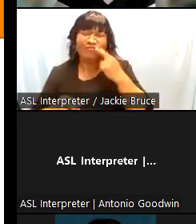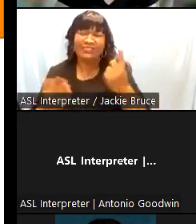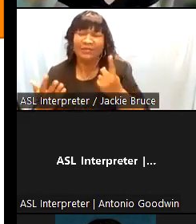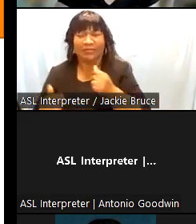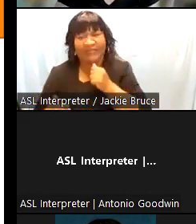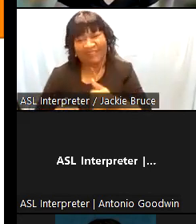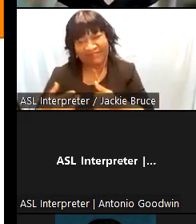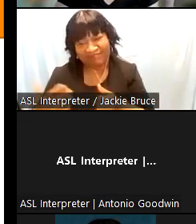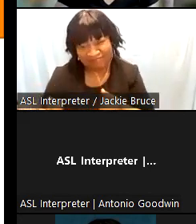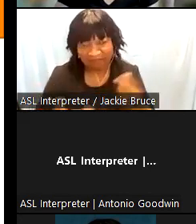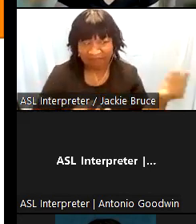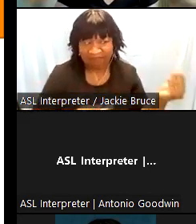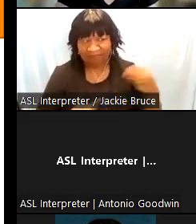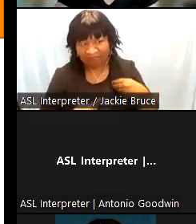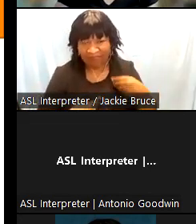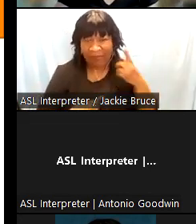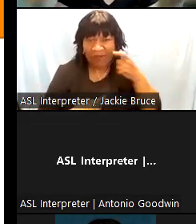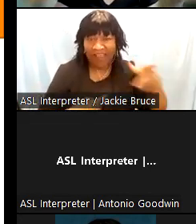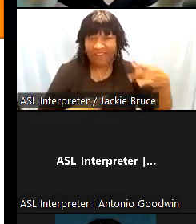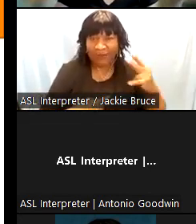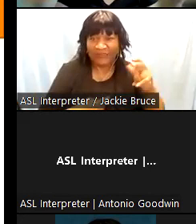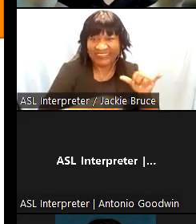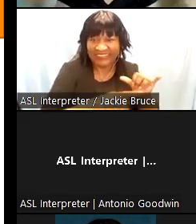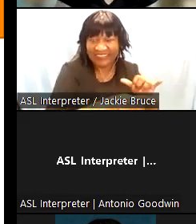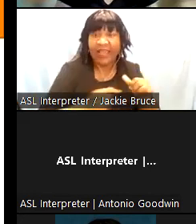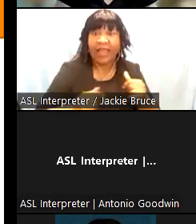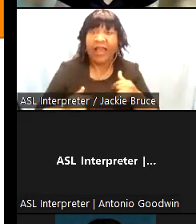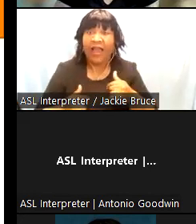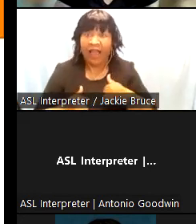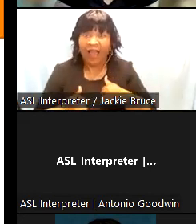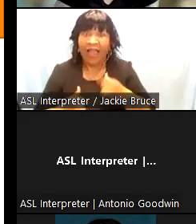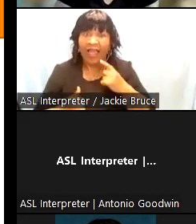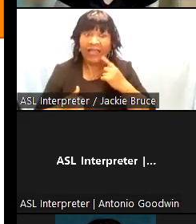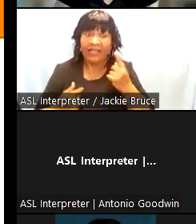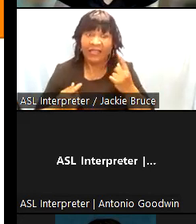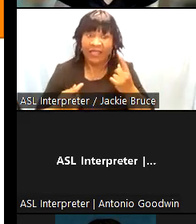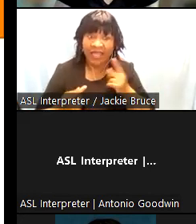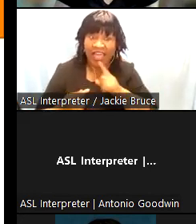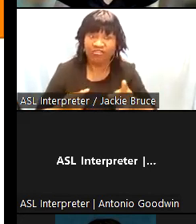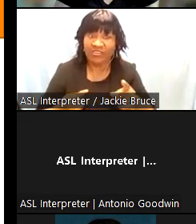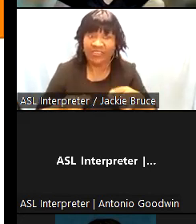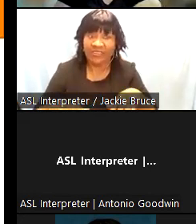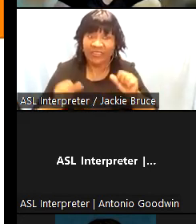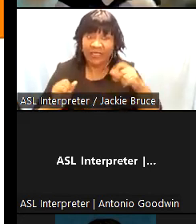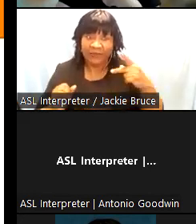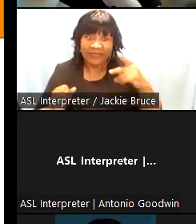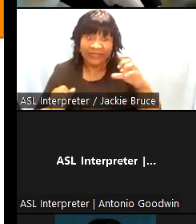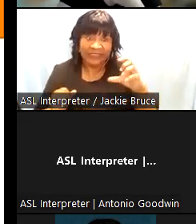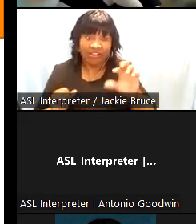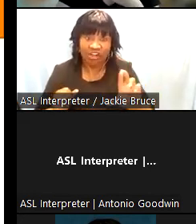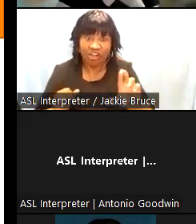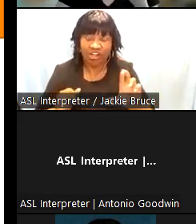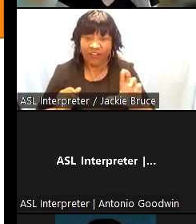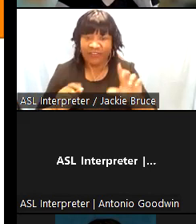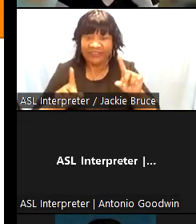So I actually, because I assumed I had it, I actually took 6 tests. One was a PCR, and the 6th test is the